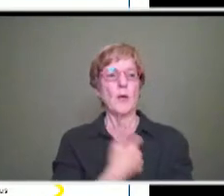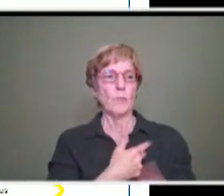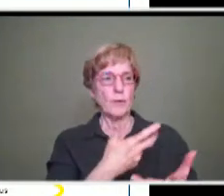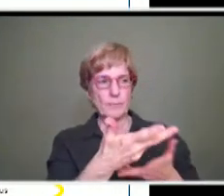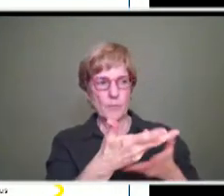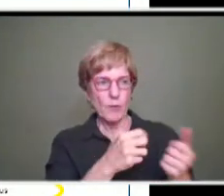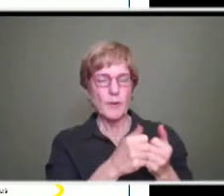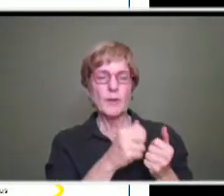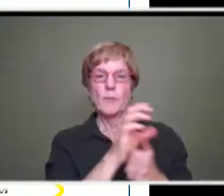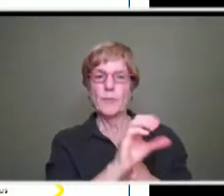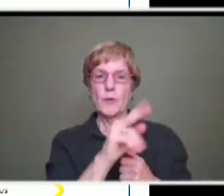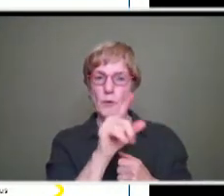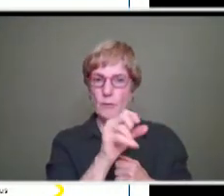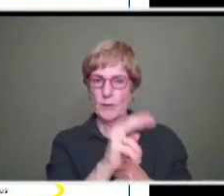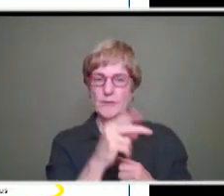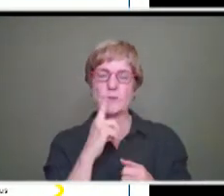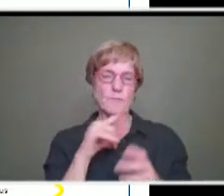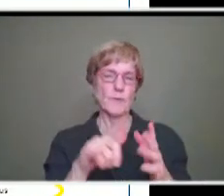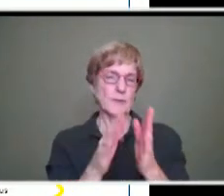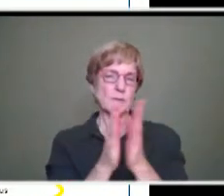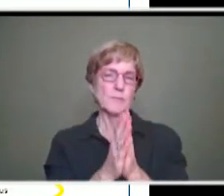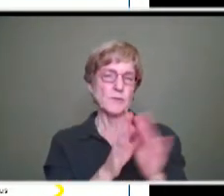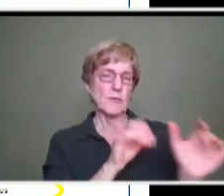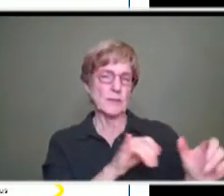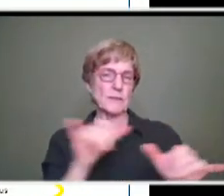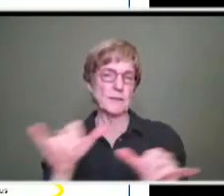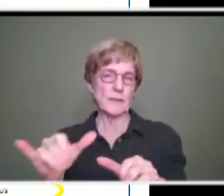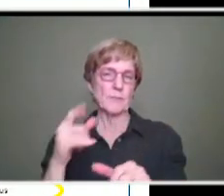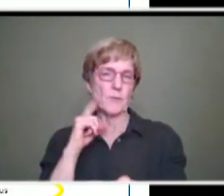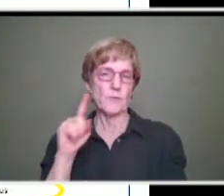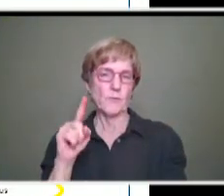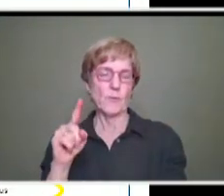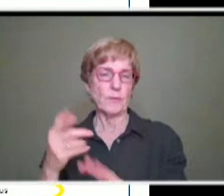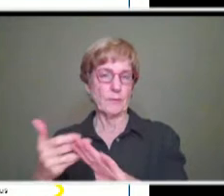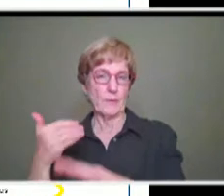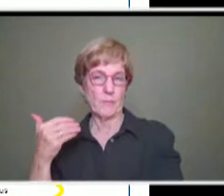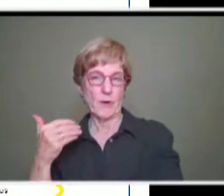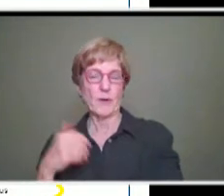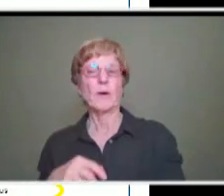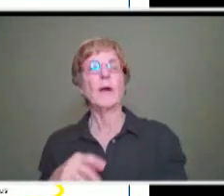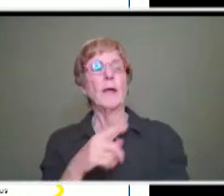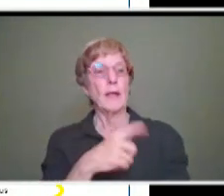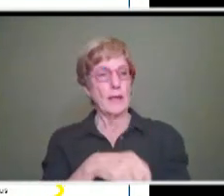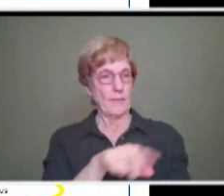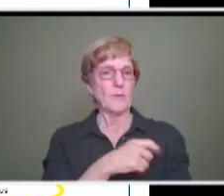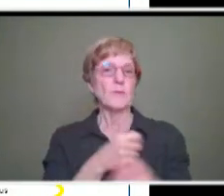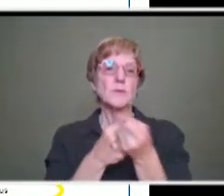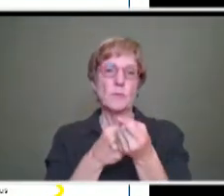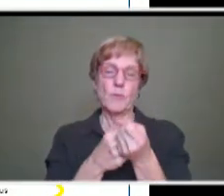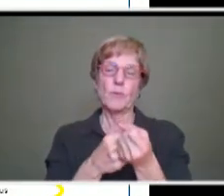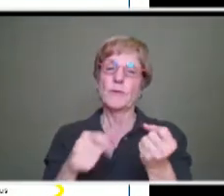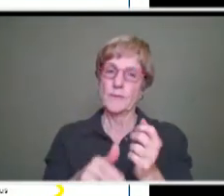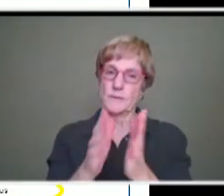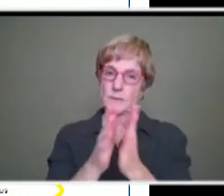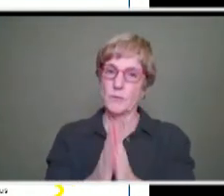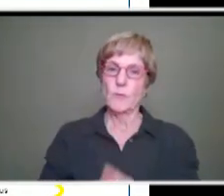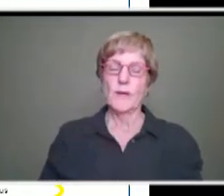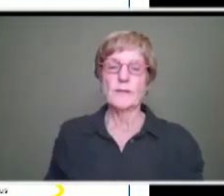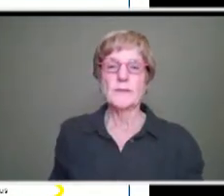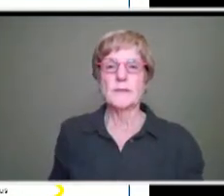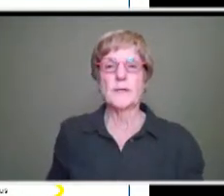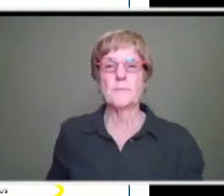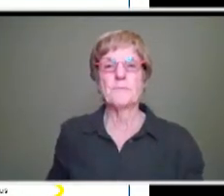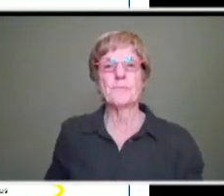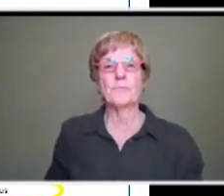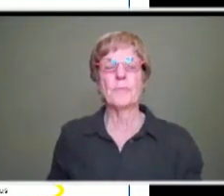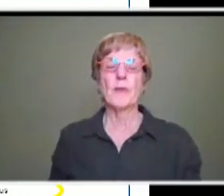Coalition on this petition similarly to how we did on the prior petition and they are in support of the request we are inconsistent